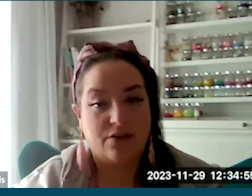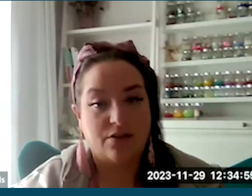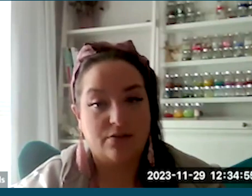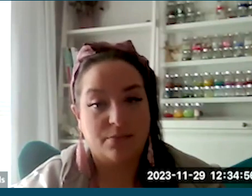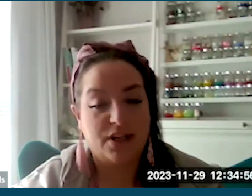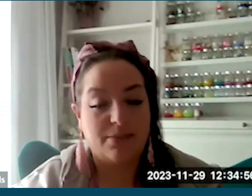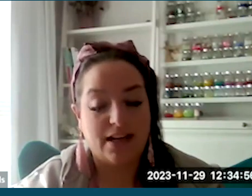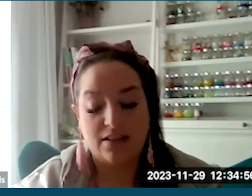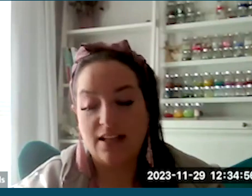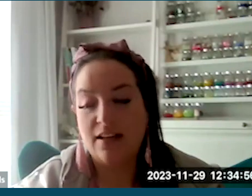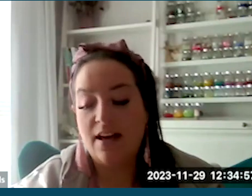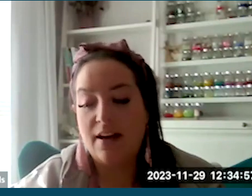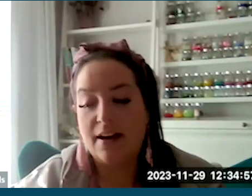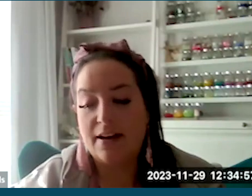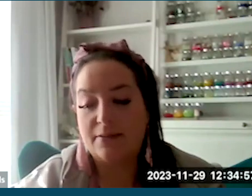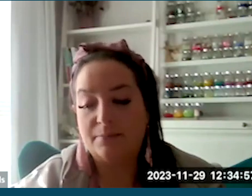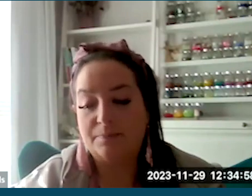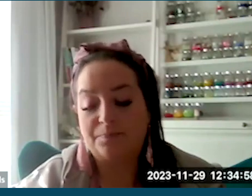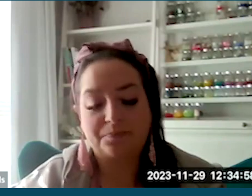her ankle pretty badly.